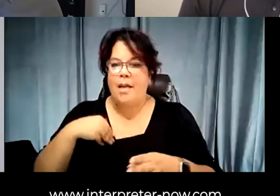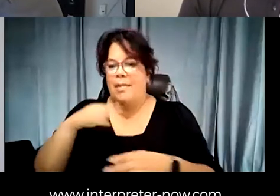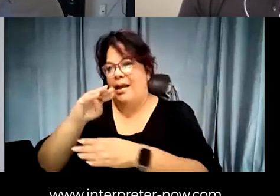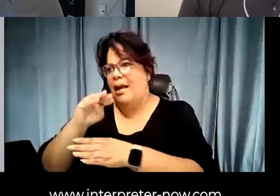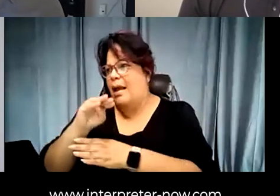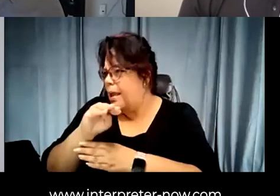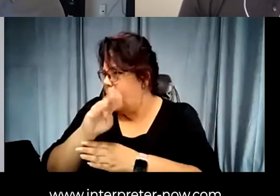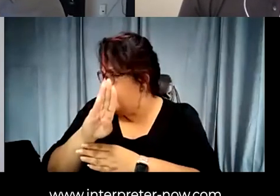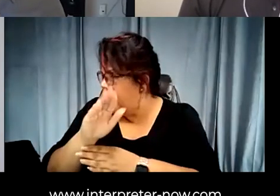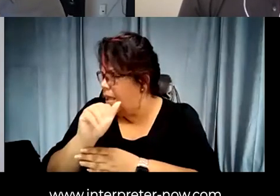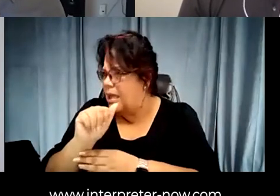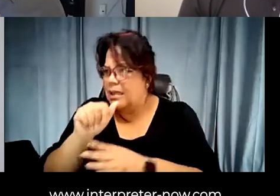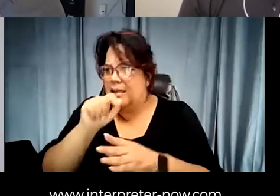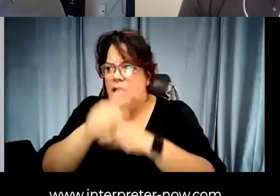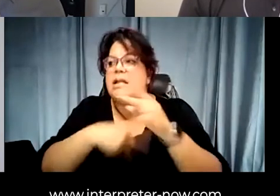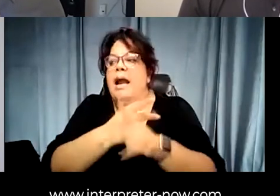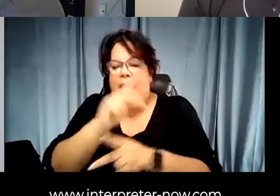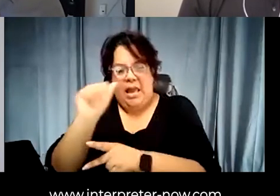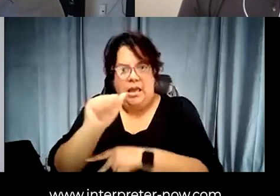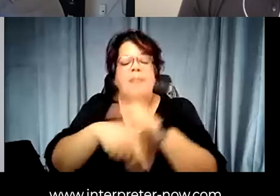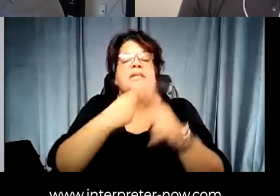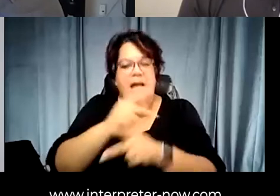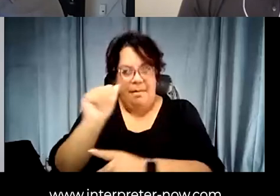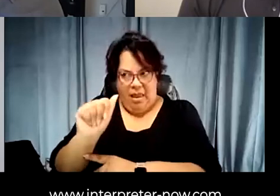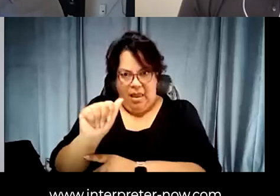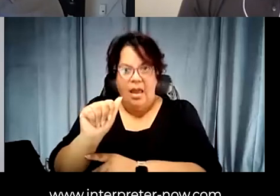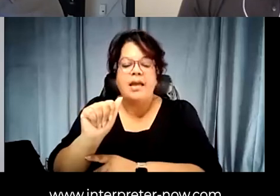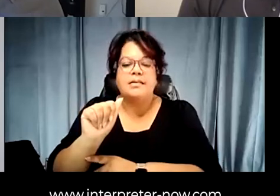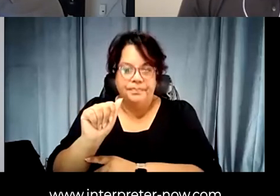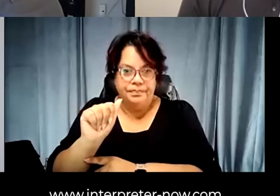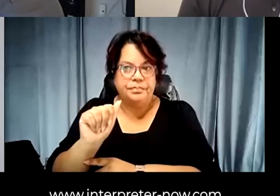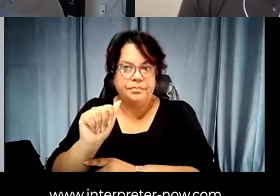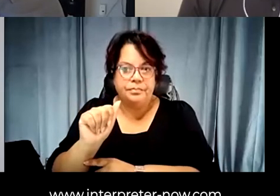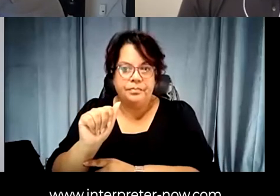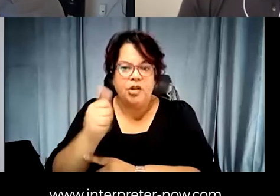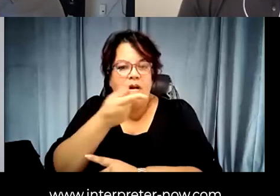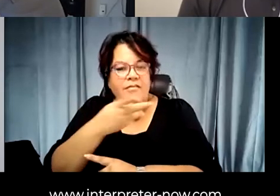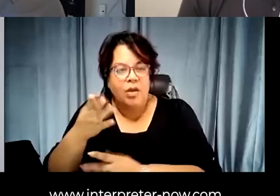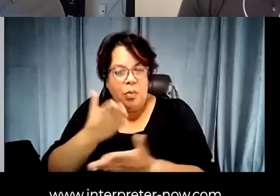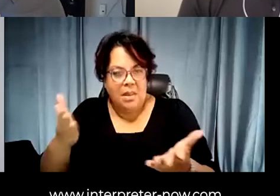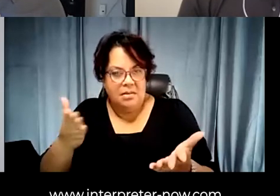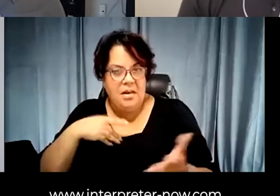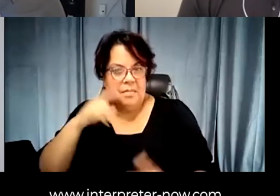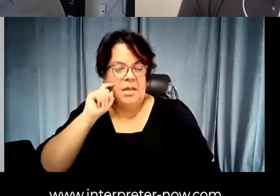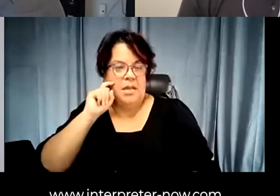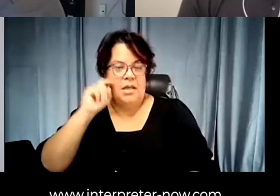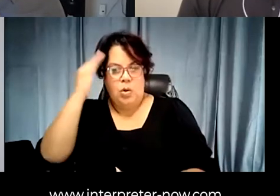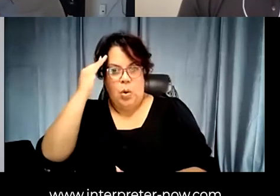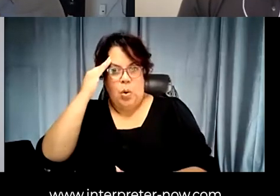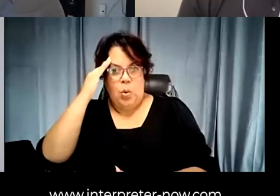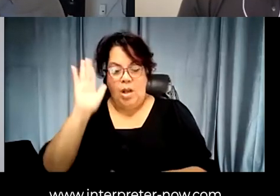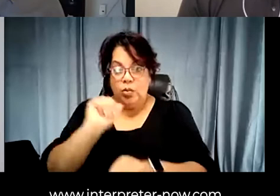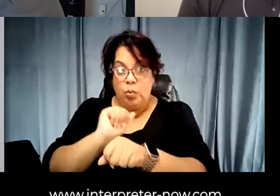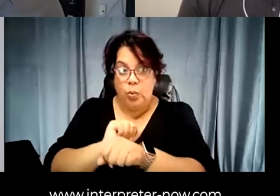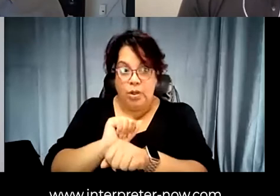I think in things and frameworks. So there's a couple things that have been known. As I was talking about